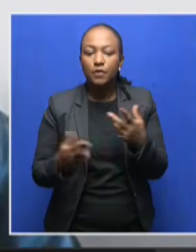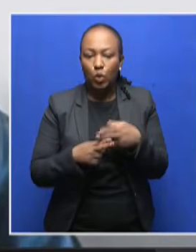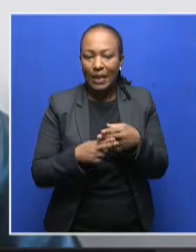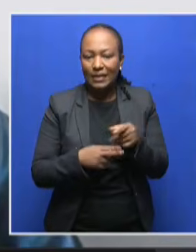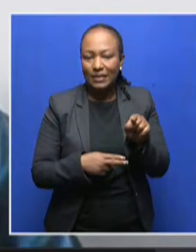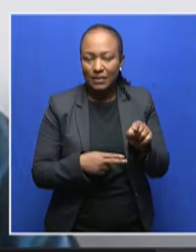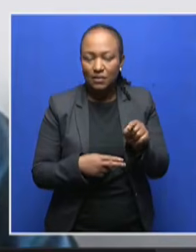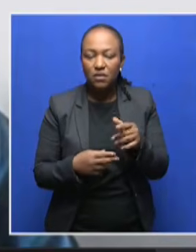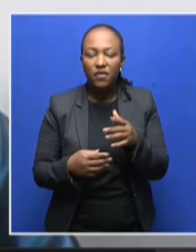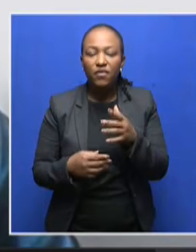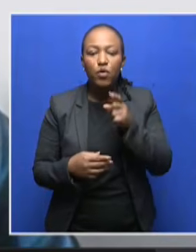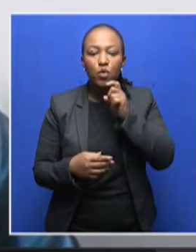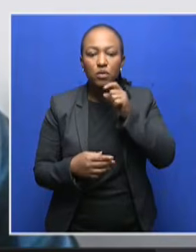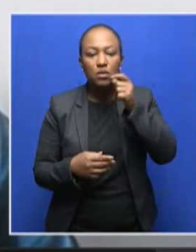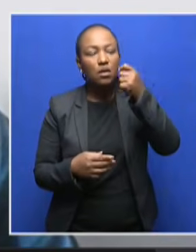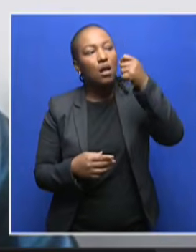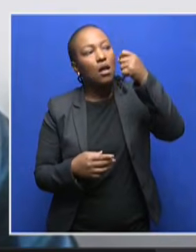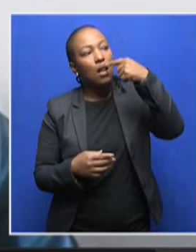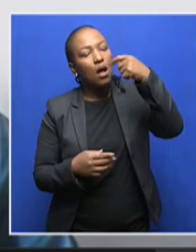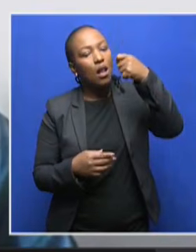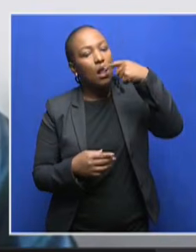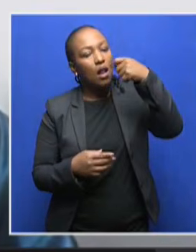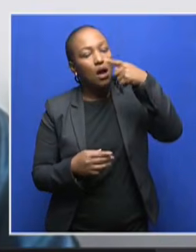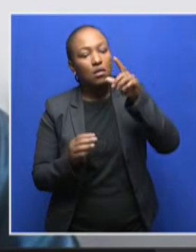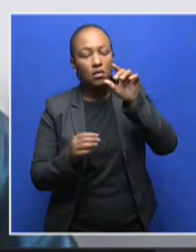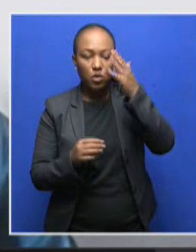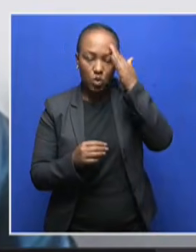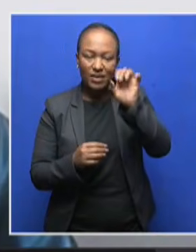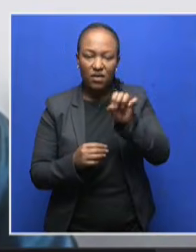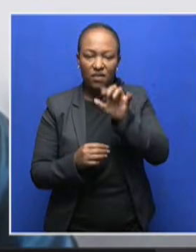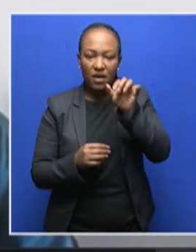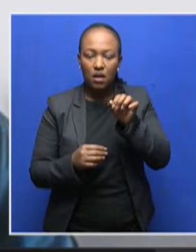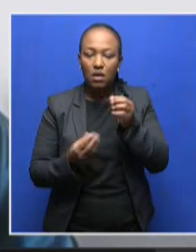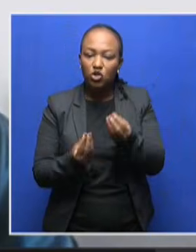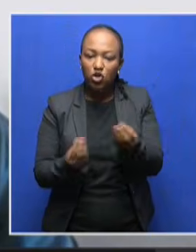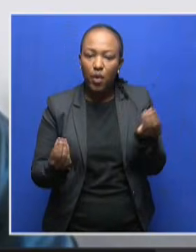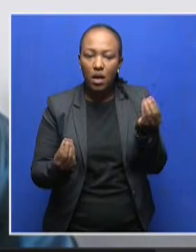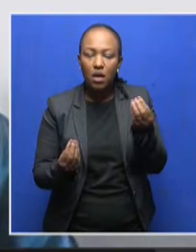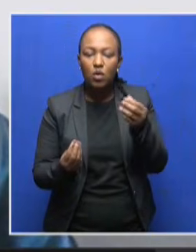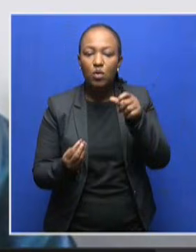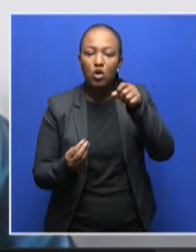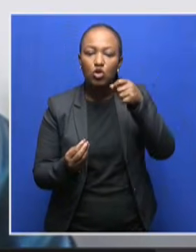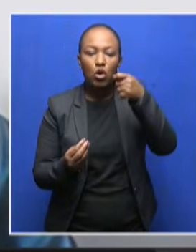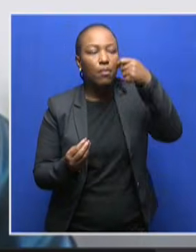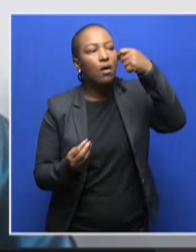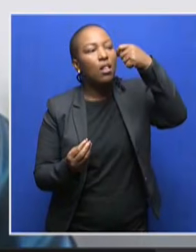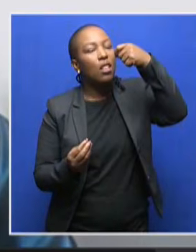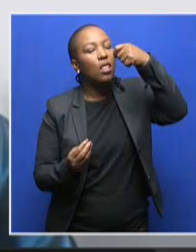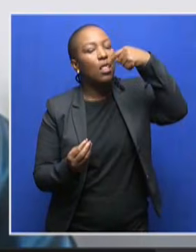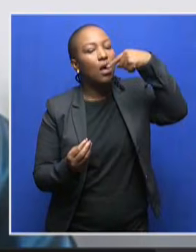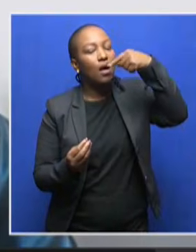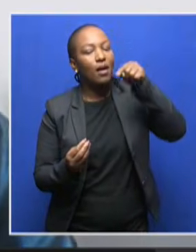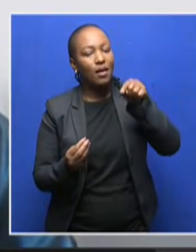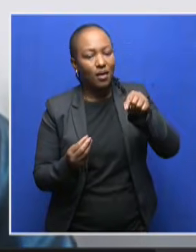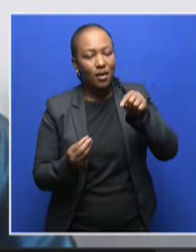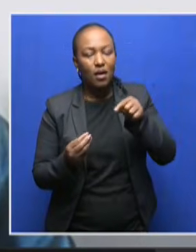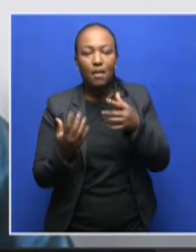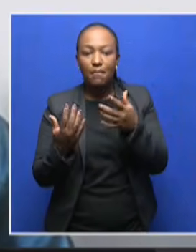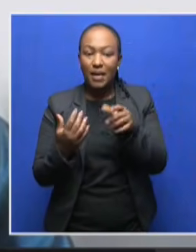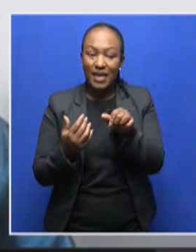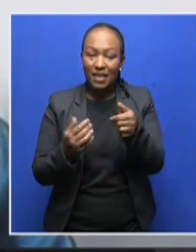sort of oral polio vaccines, which we're currently doing in South Africa, as well as our neighboring countries, you're going to have this detection in wastewater,